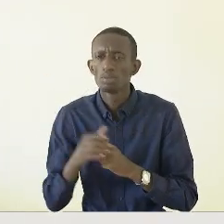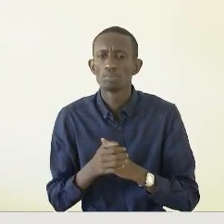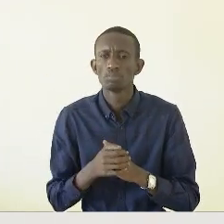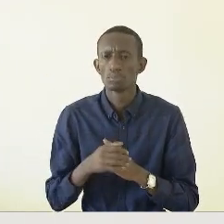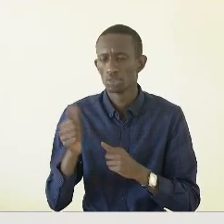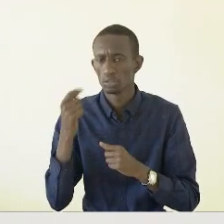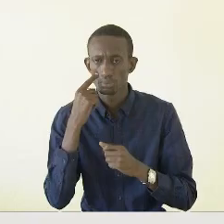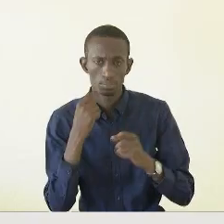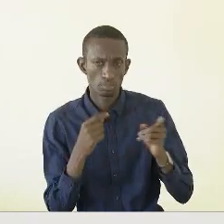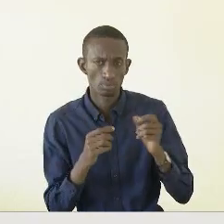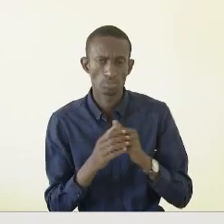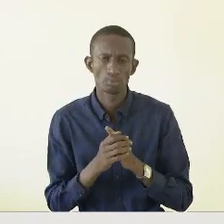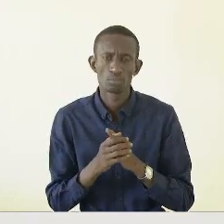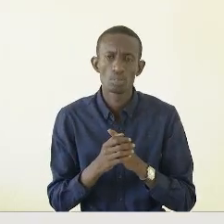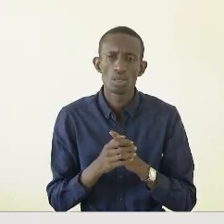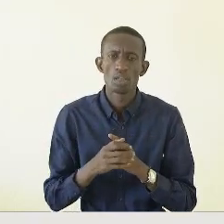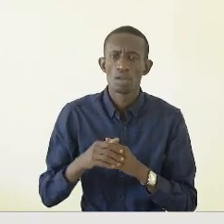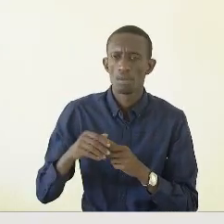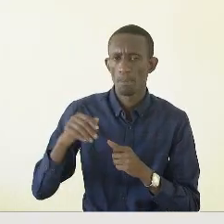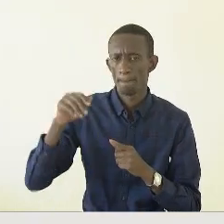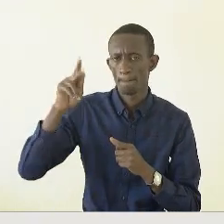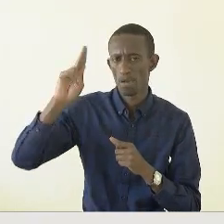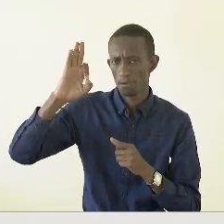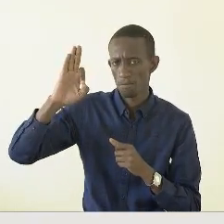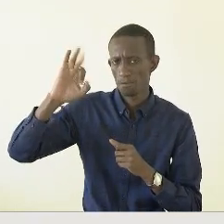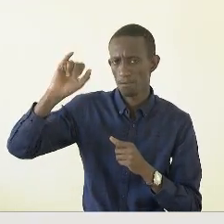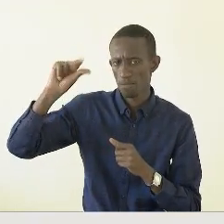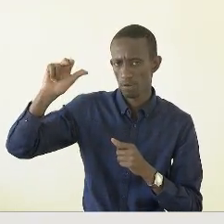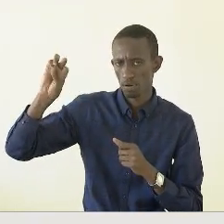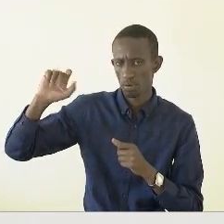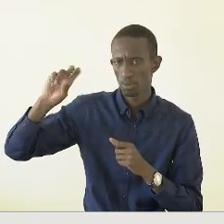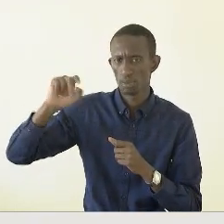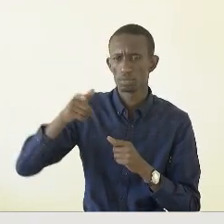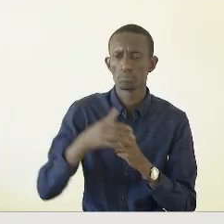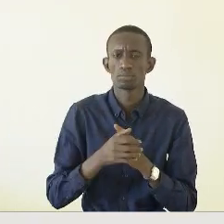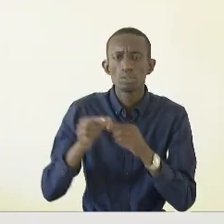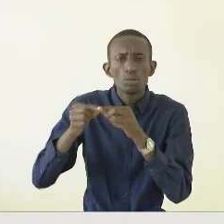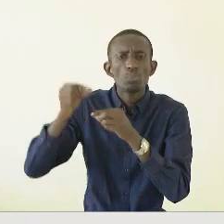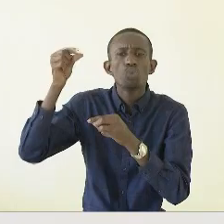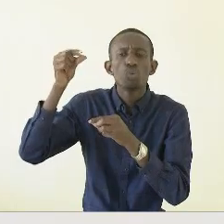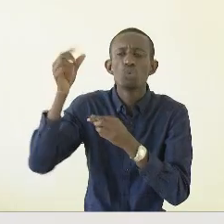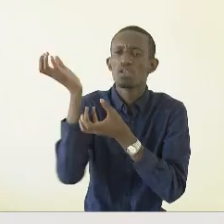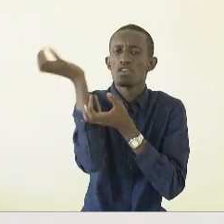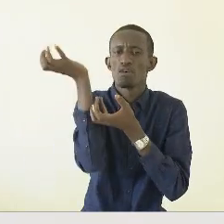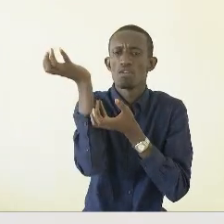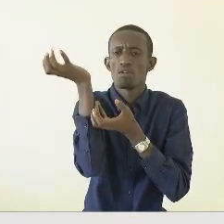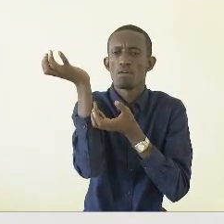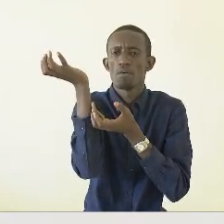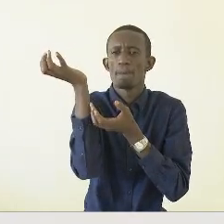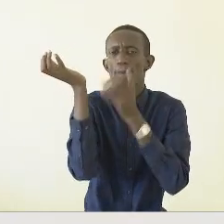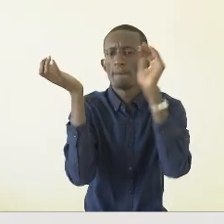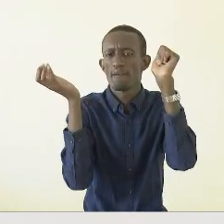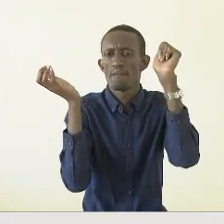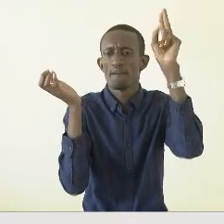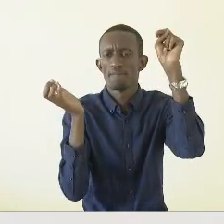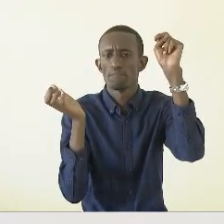the filament, which holds the anthers in proper position. Then anthers, we have seen,